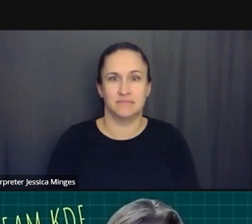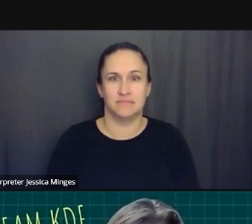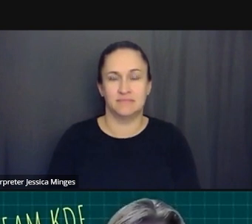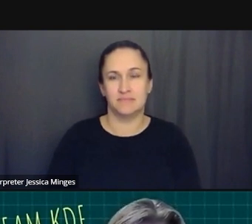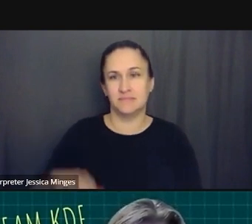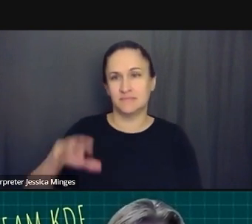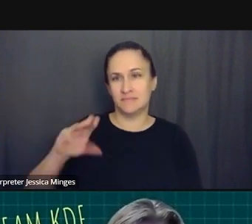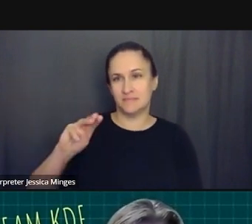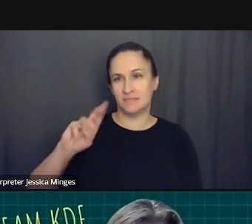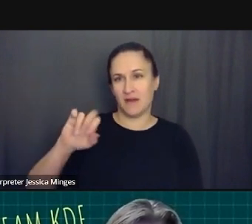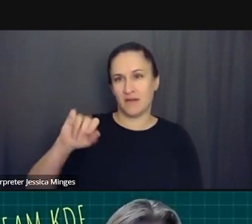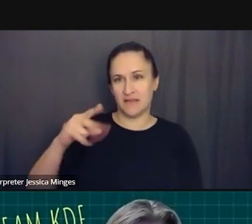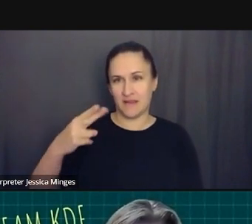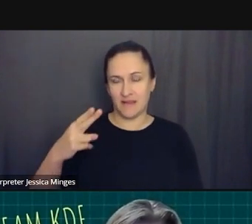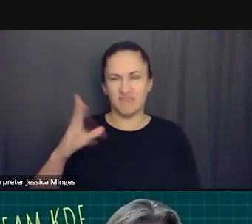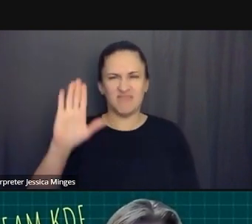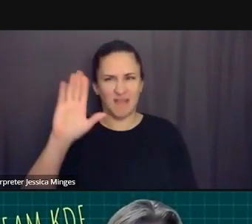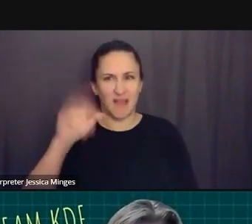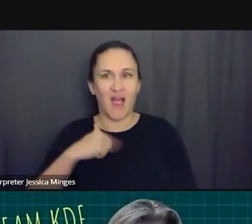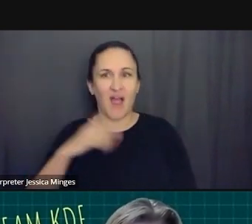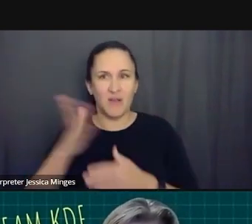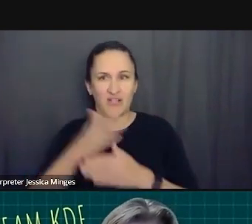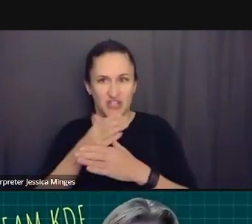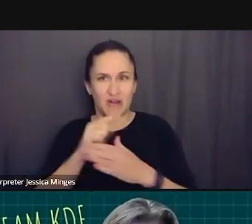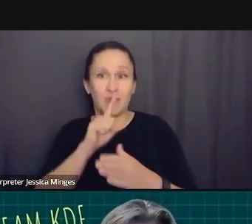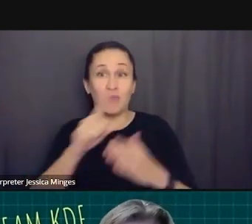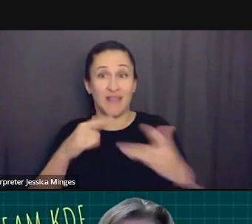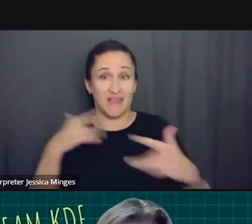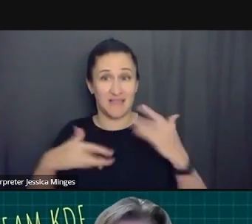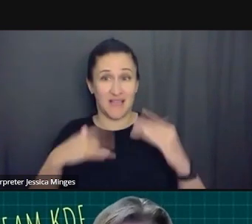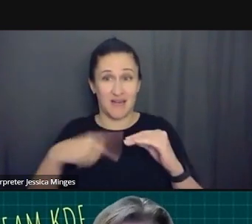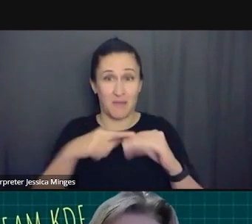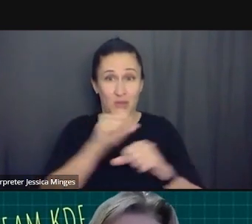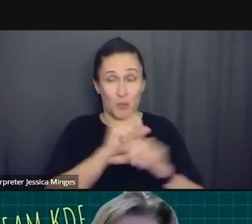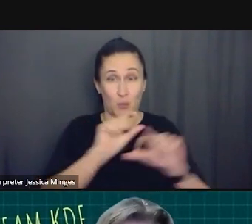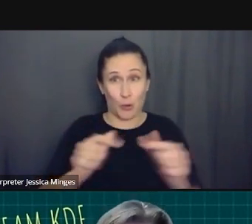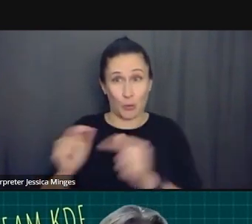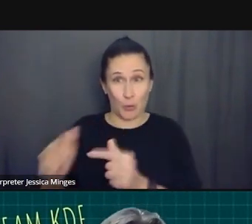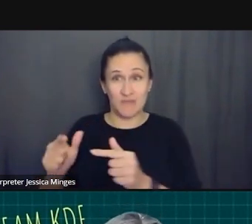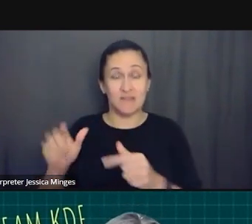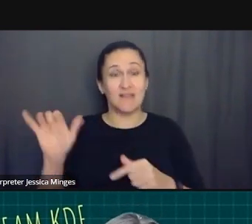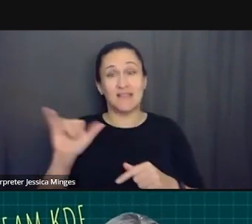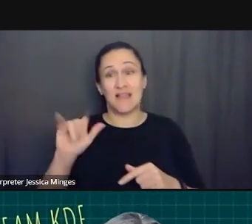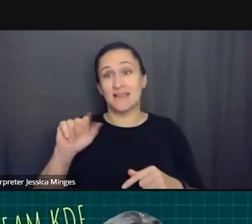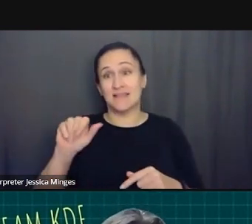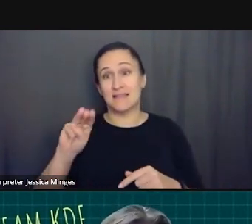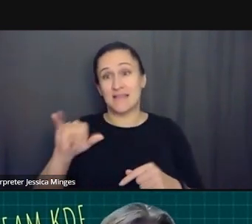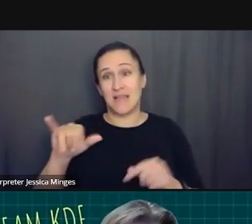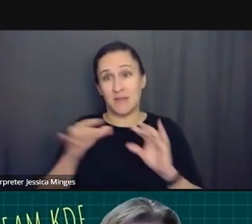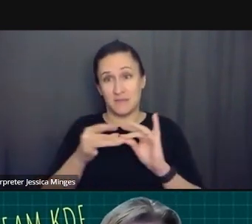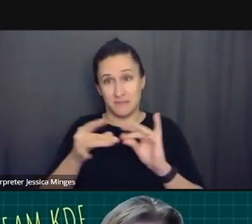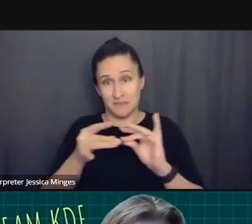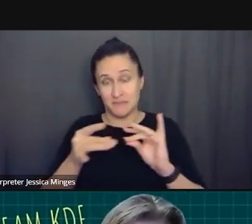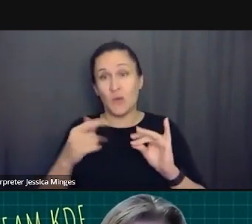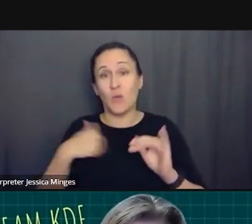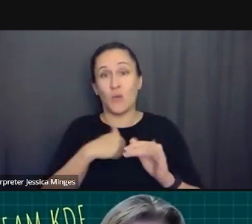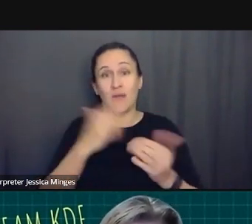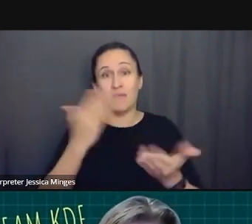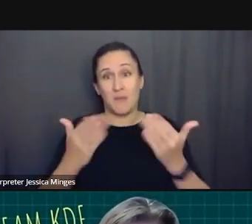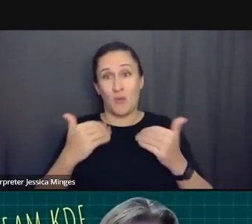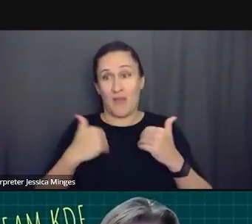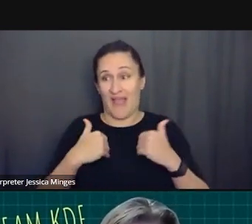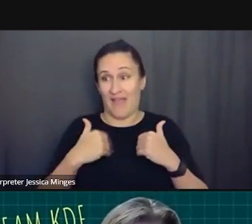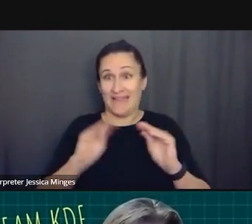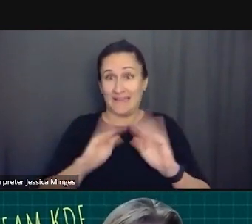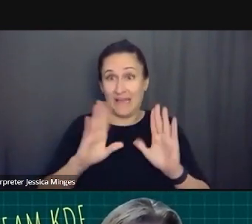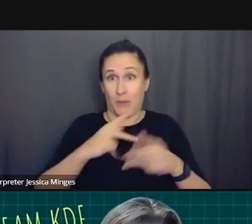So Bentley, I'll share that I am really excited about the work groups because as Tammy alluded to, we're going to have kind of clear products that we're